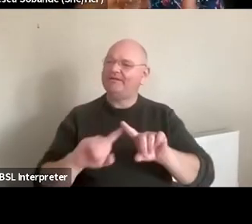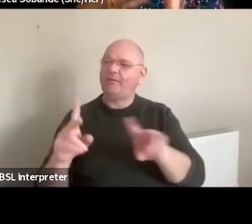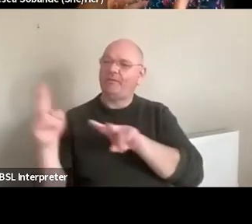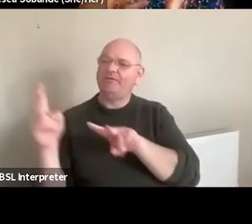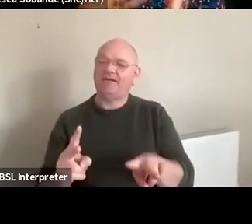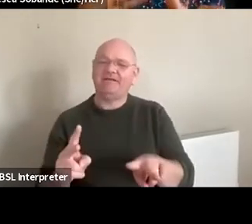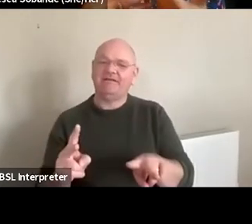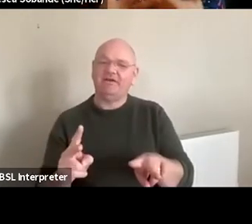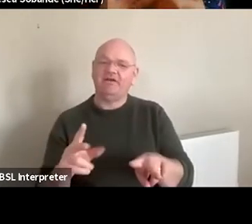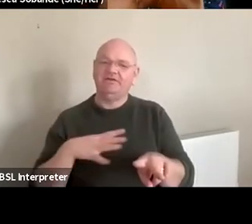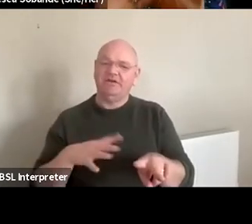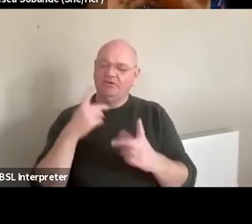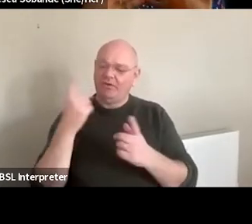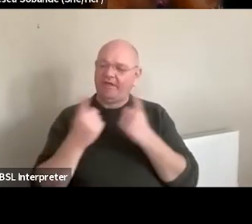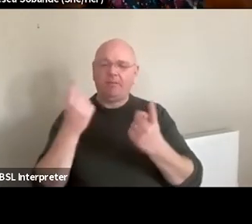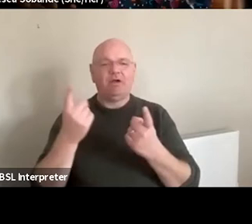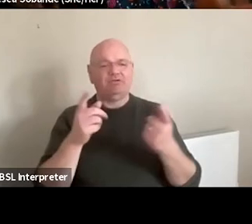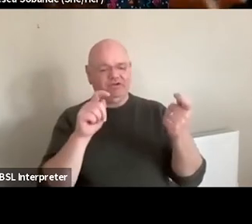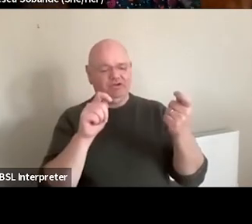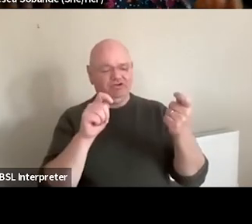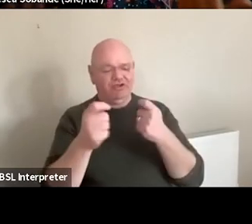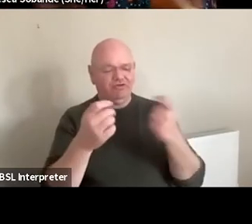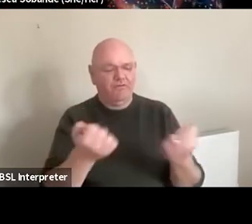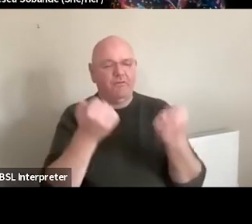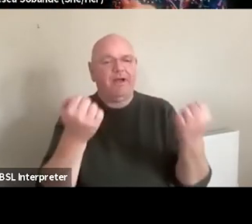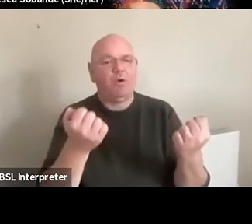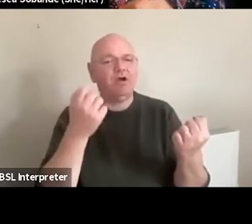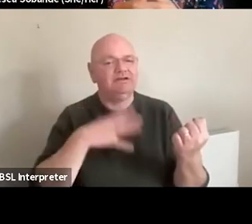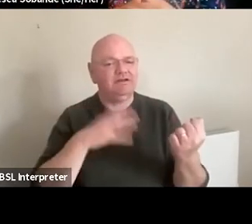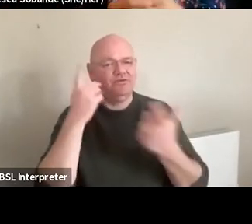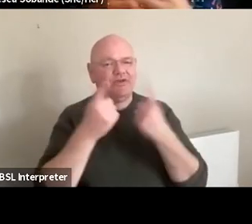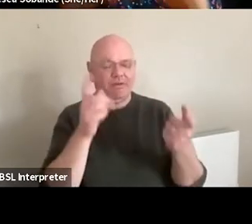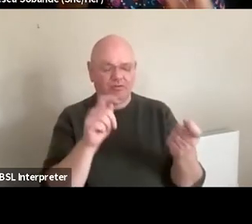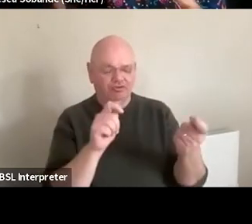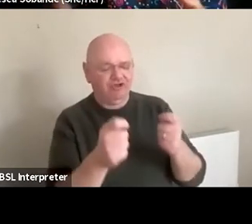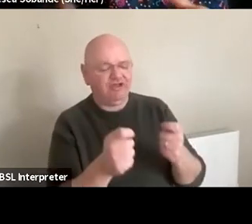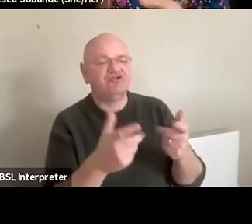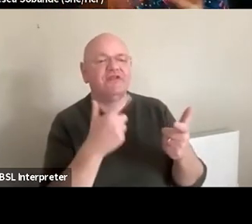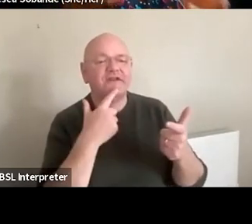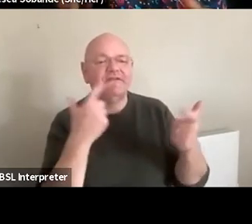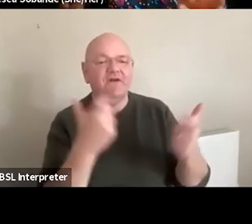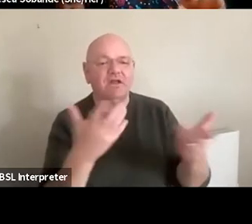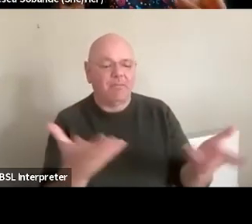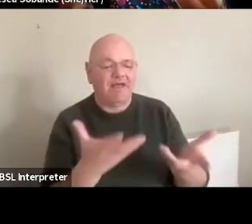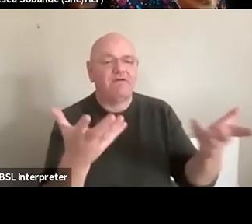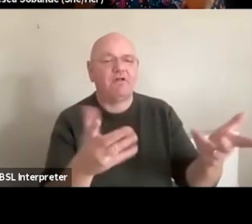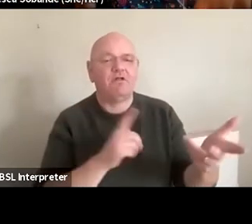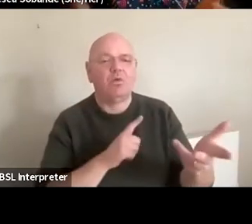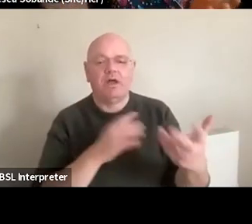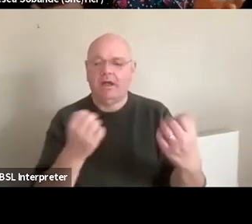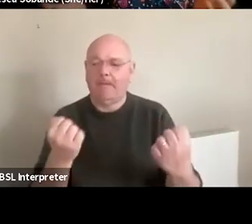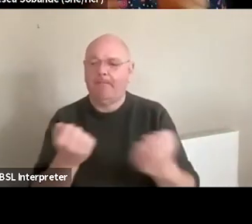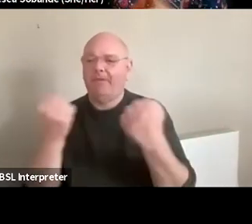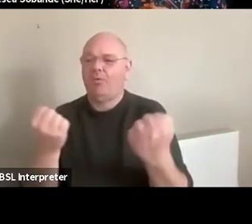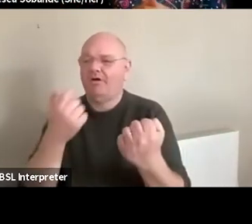power to make changes also involves thinking about changes that could be fun and playful. And I suppose sometimes when we speak about power, or we speak about change, there can be quite